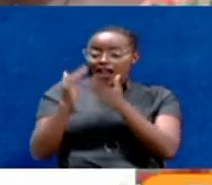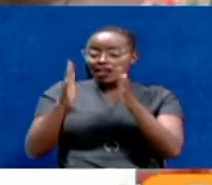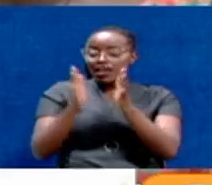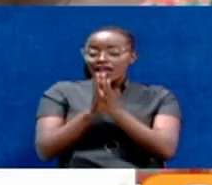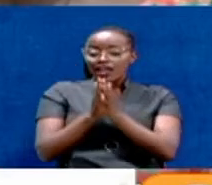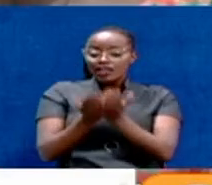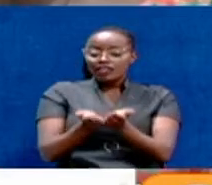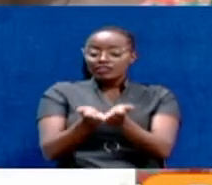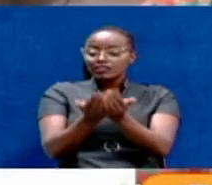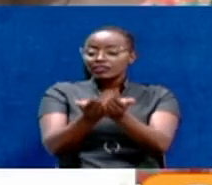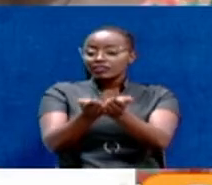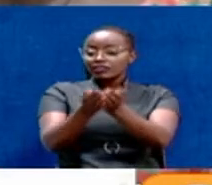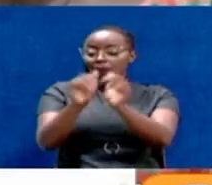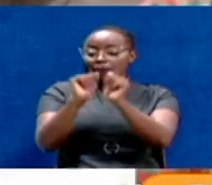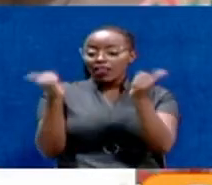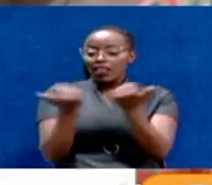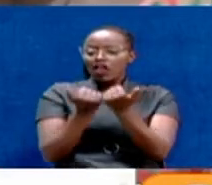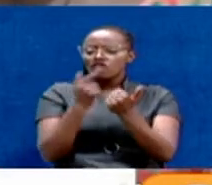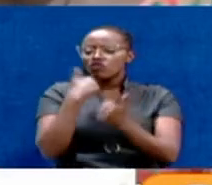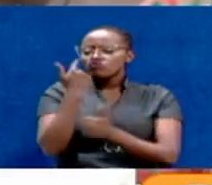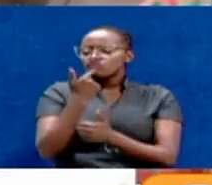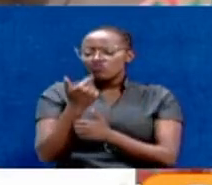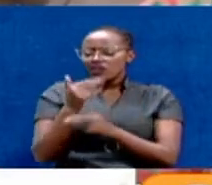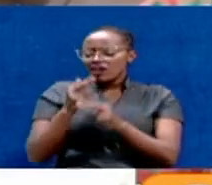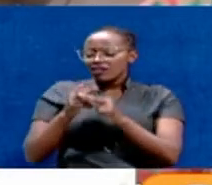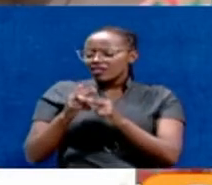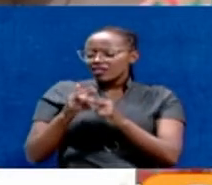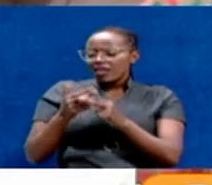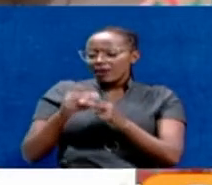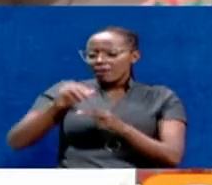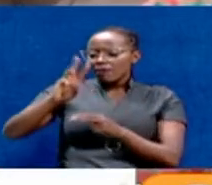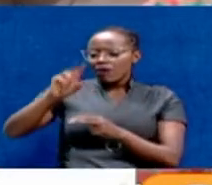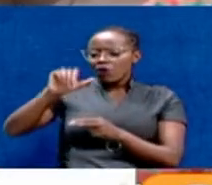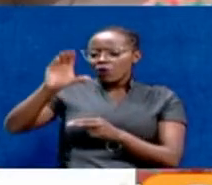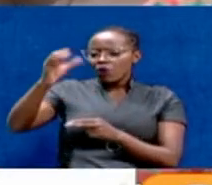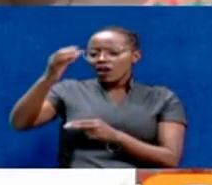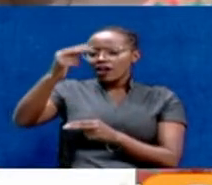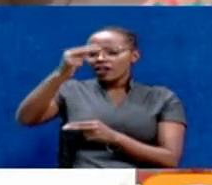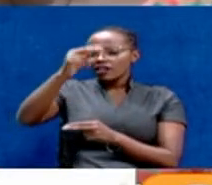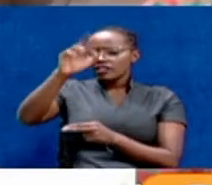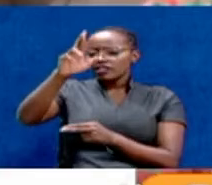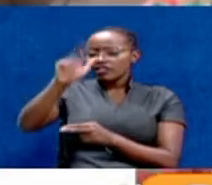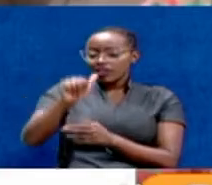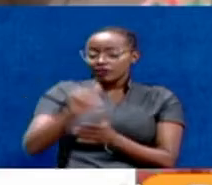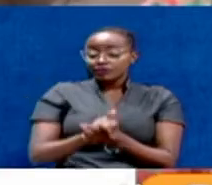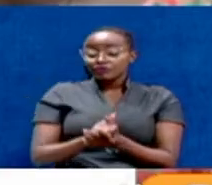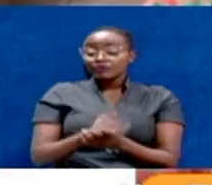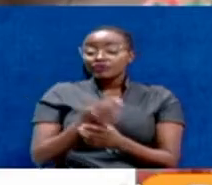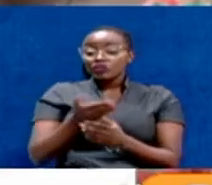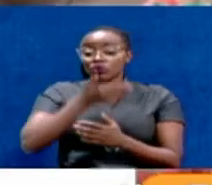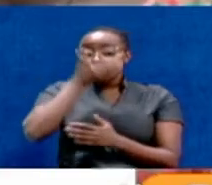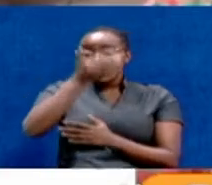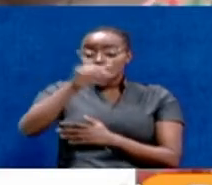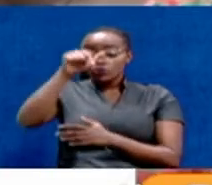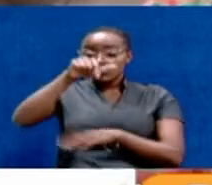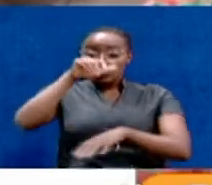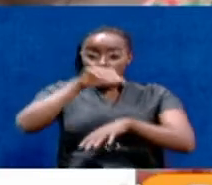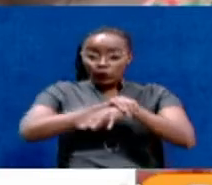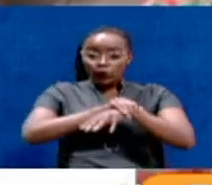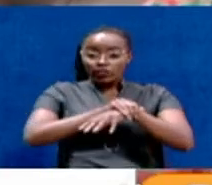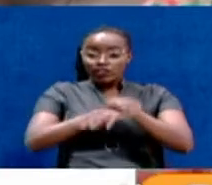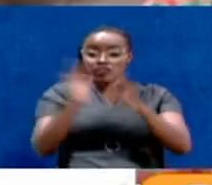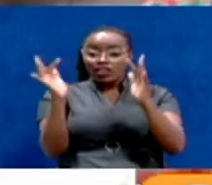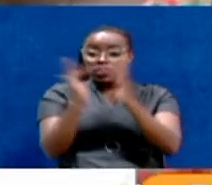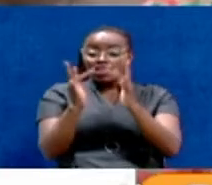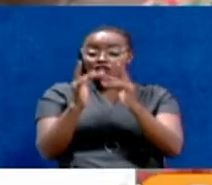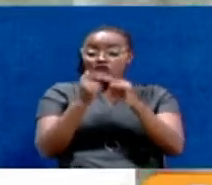ship agents as well. That's from Washira. Miss McKenna? Yeah, let me tell Washira, we also received today an